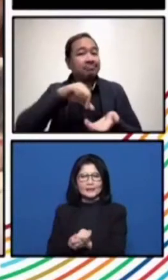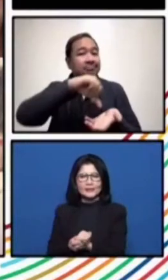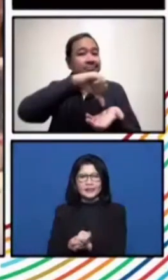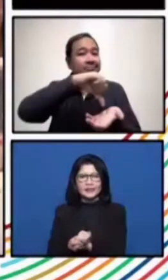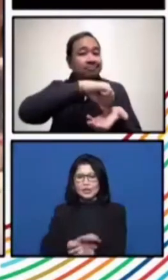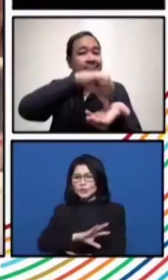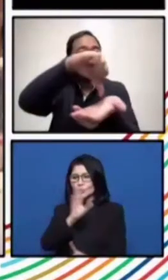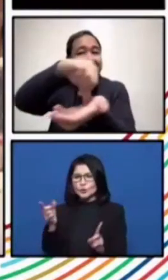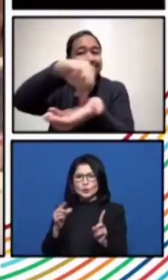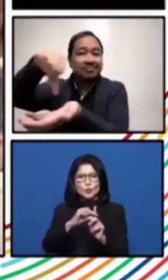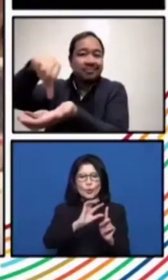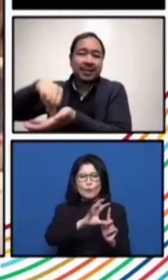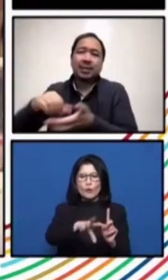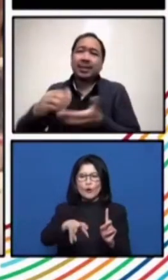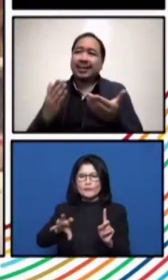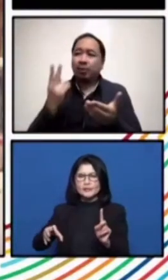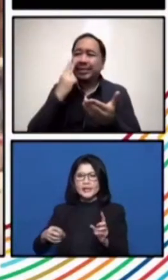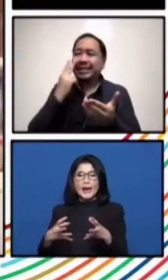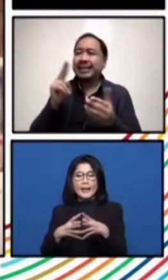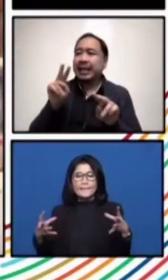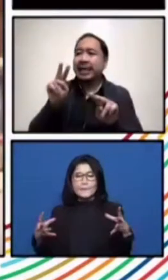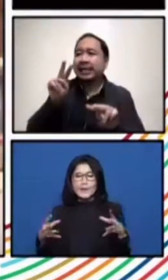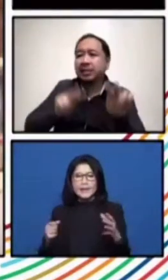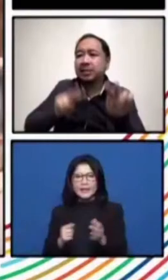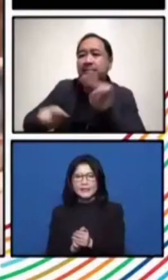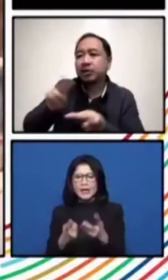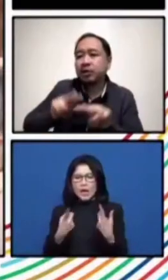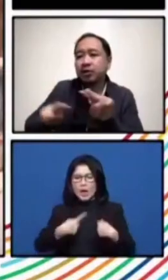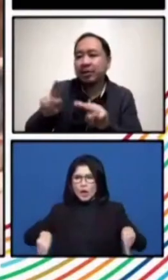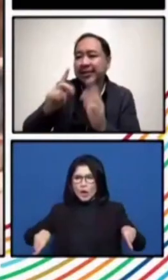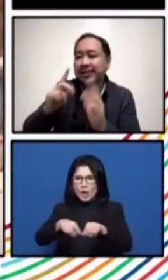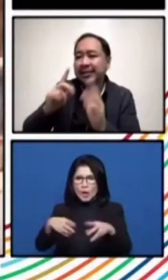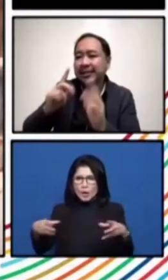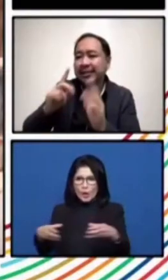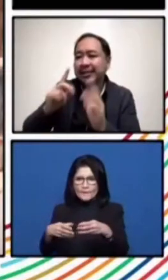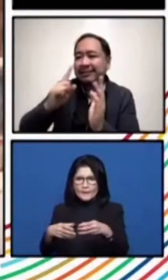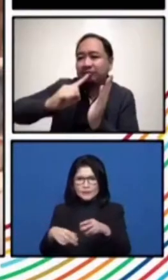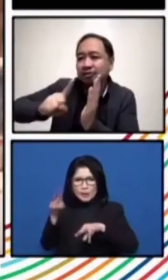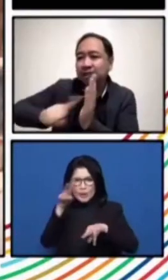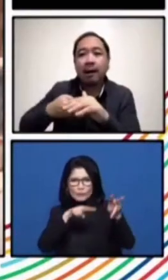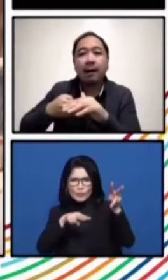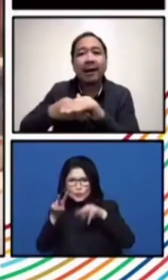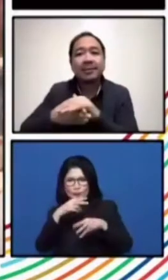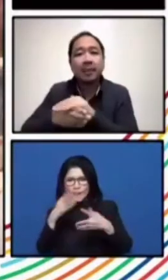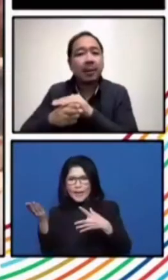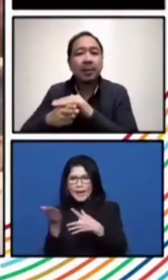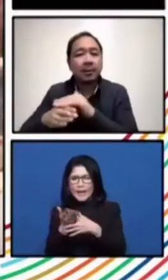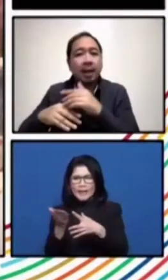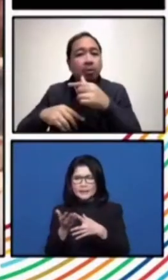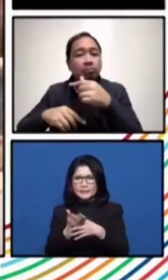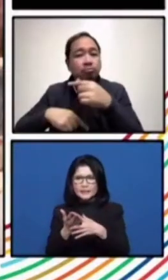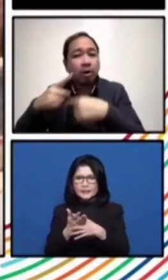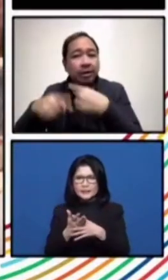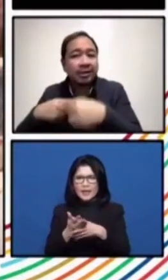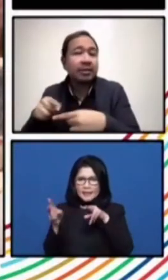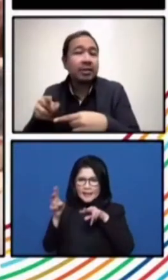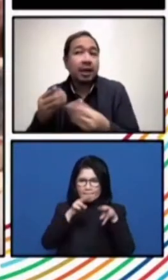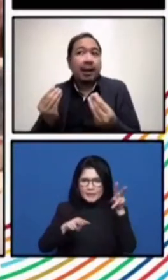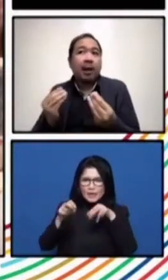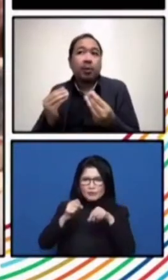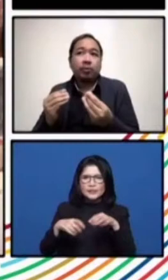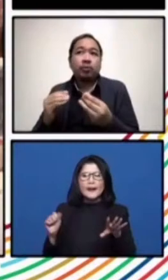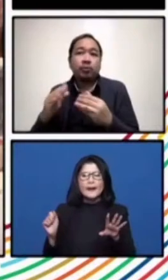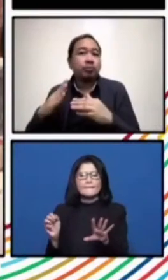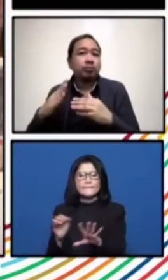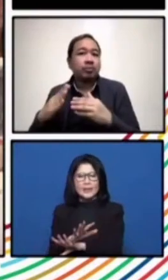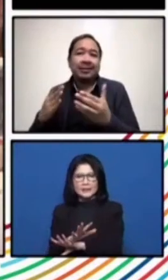commissions to Monitor and inspect accessible practices in order to increase the participation of persons with disabilities as